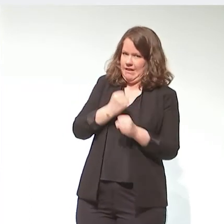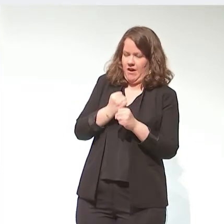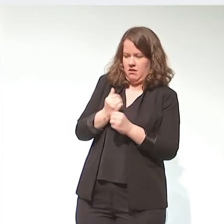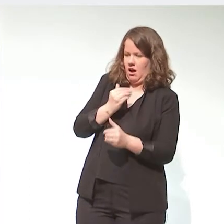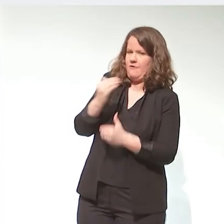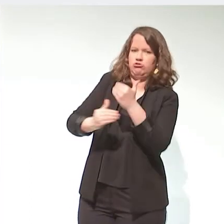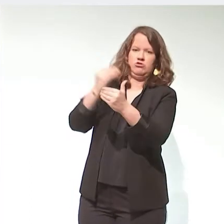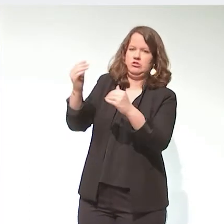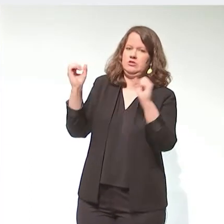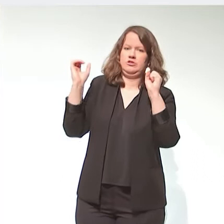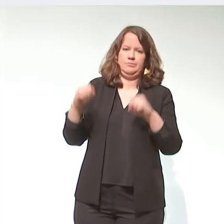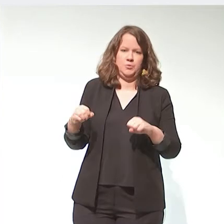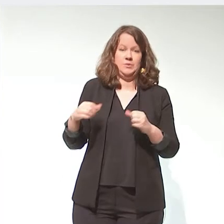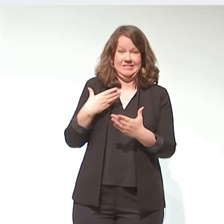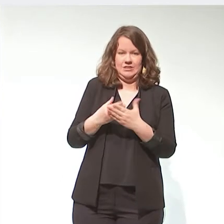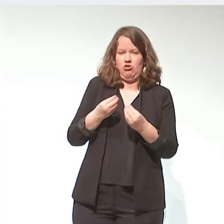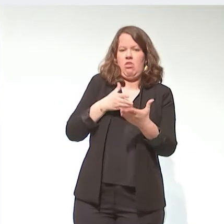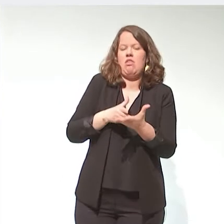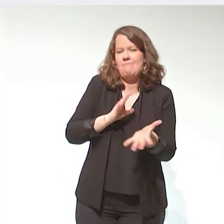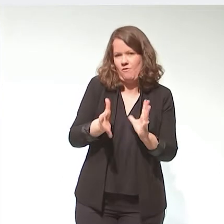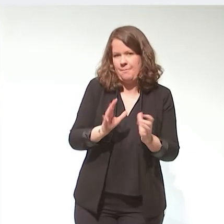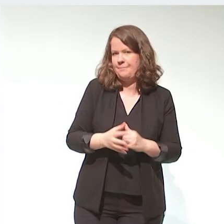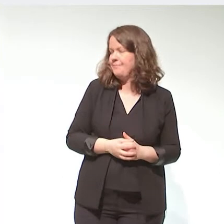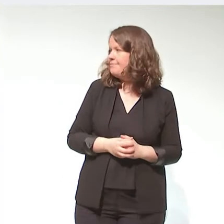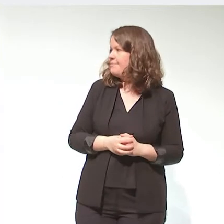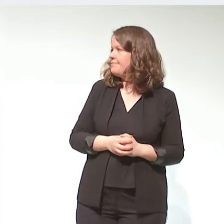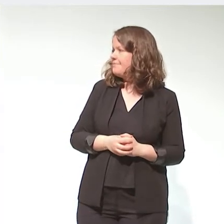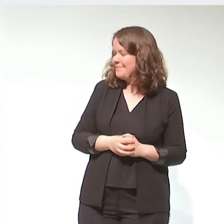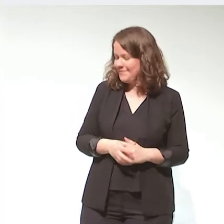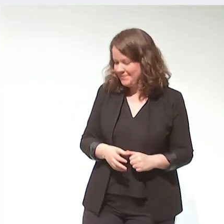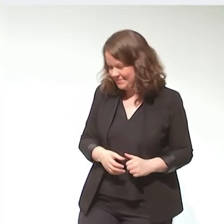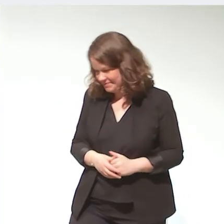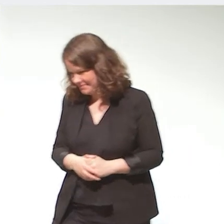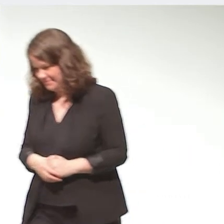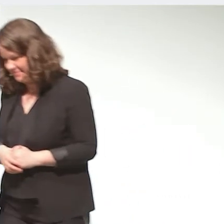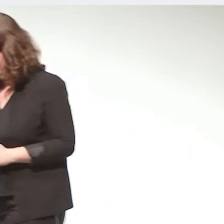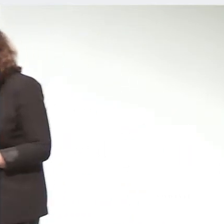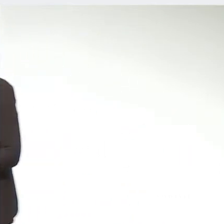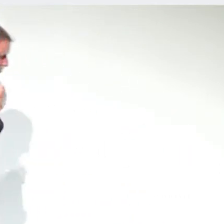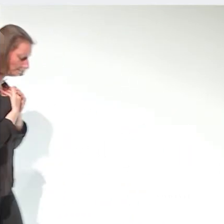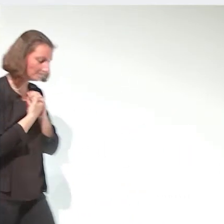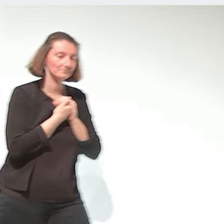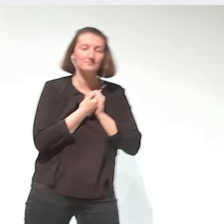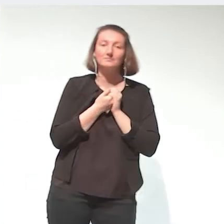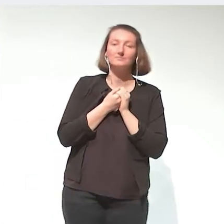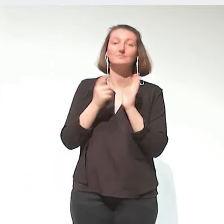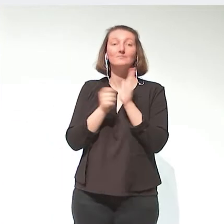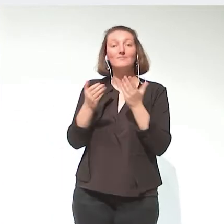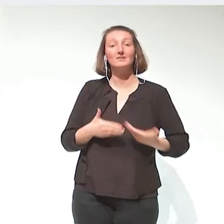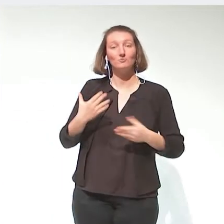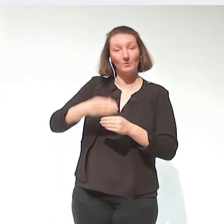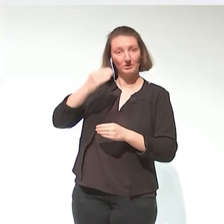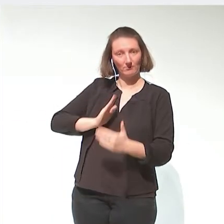are not only from the individual itself, because a person has maybe special needs or so, but barriers can also